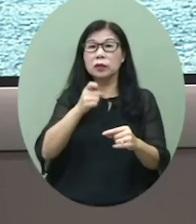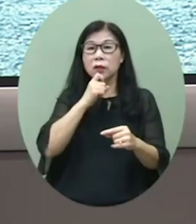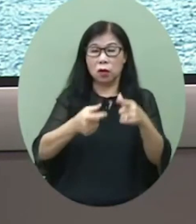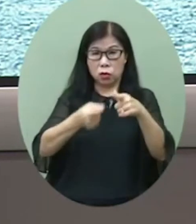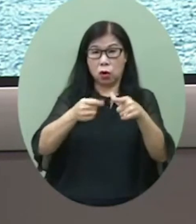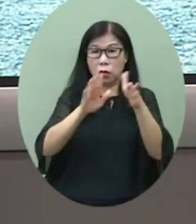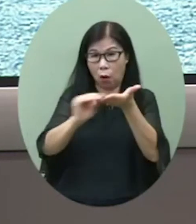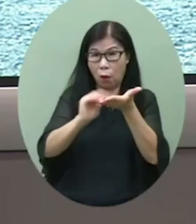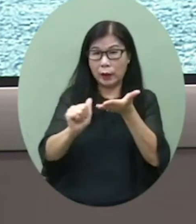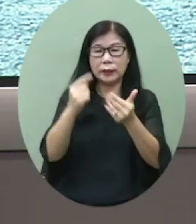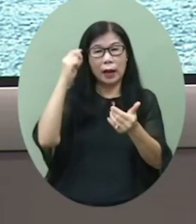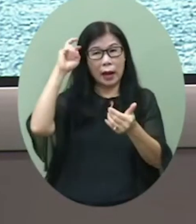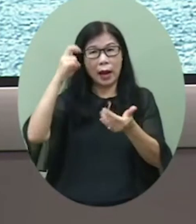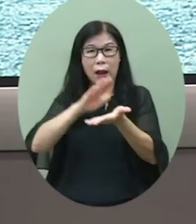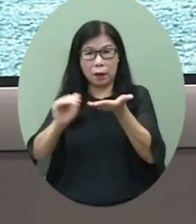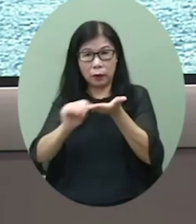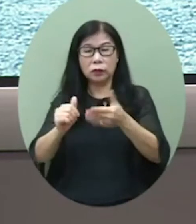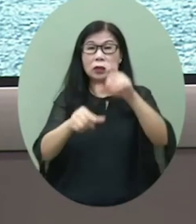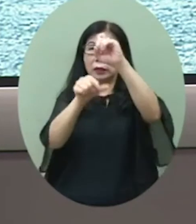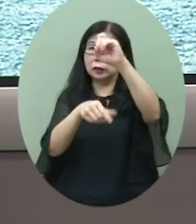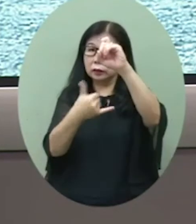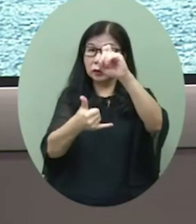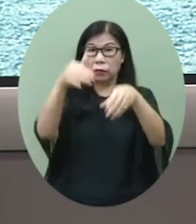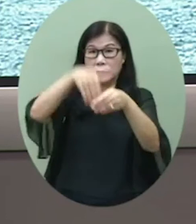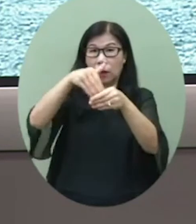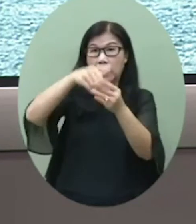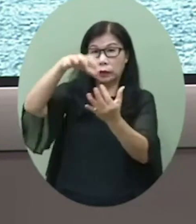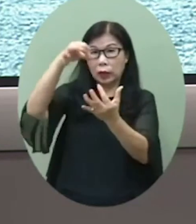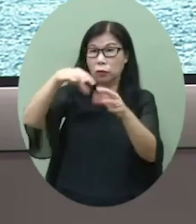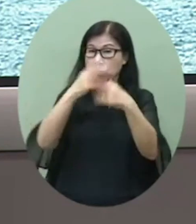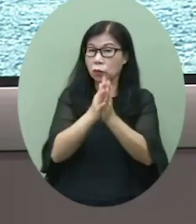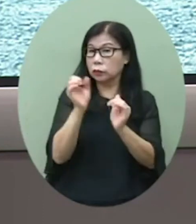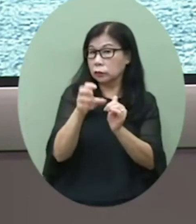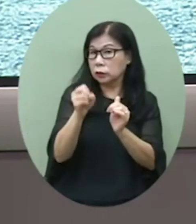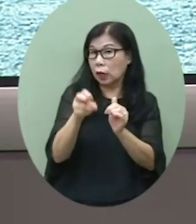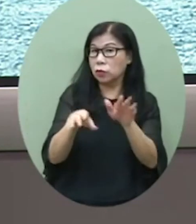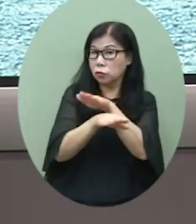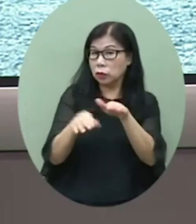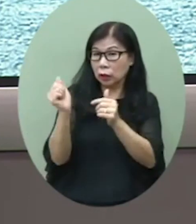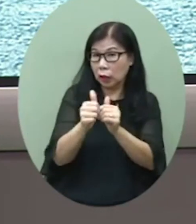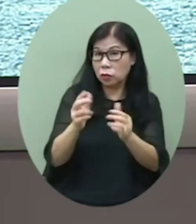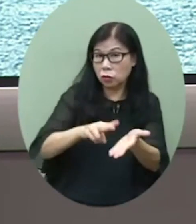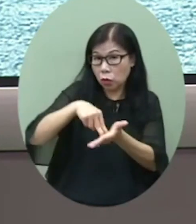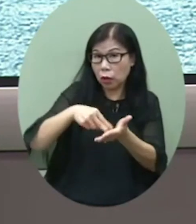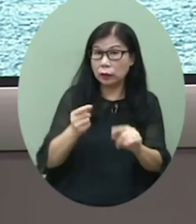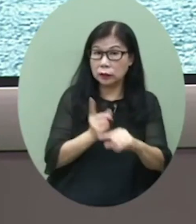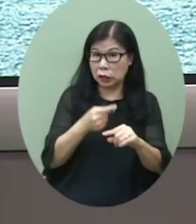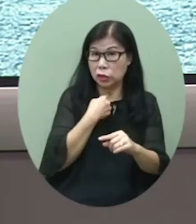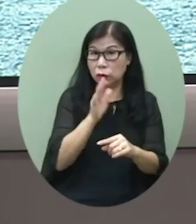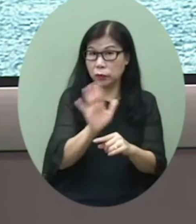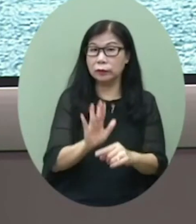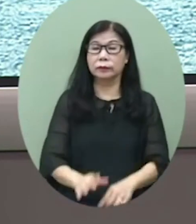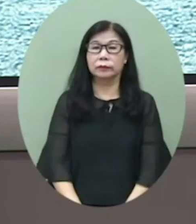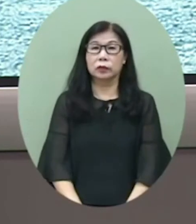factor. That is exponentially high infection risk. So they would like the government to consider